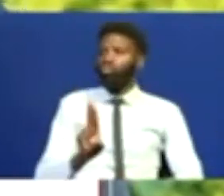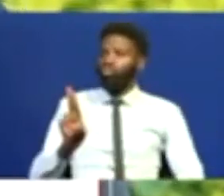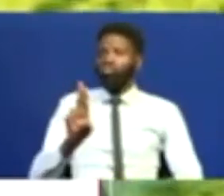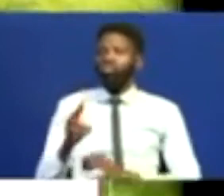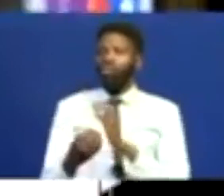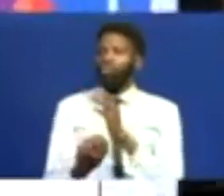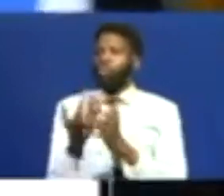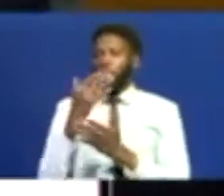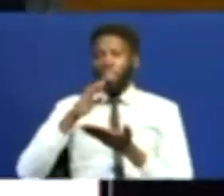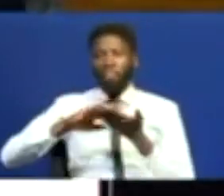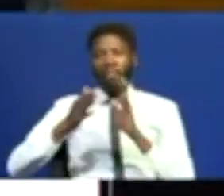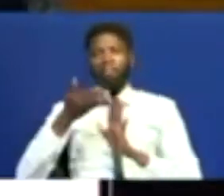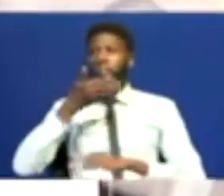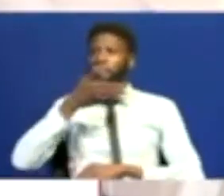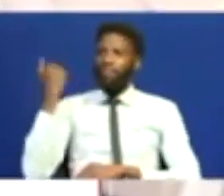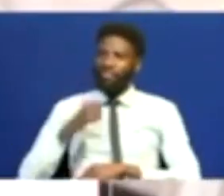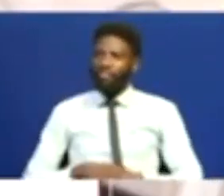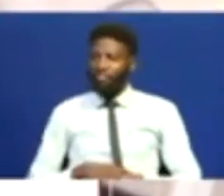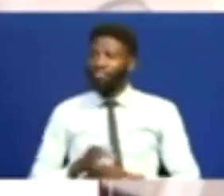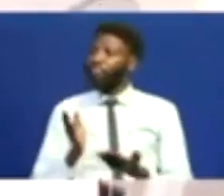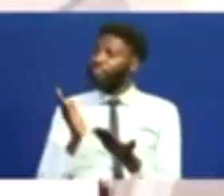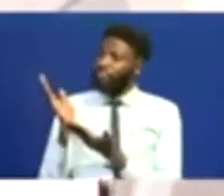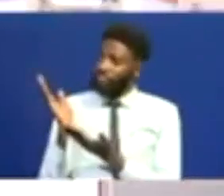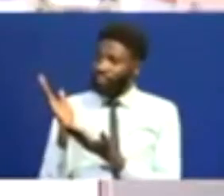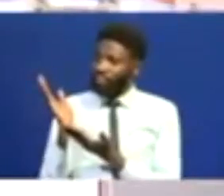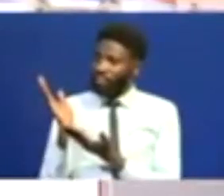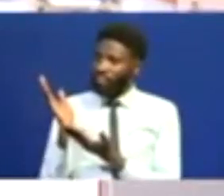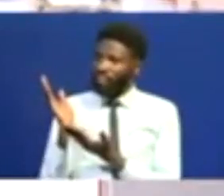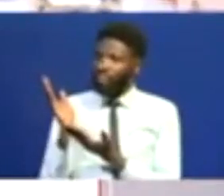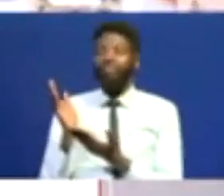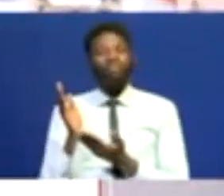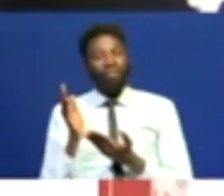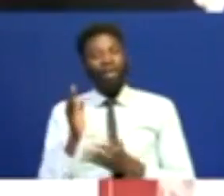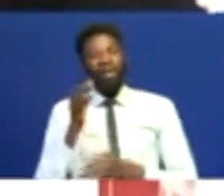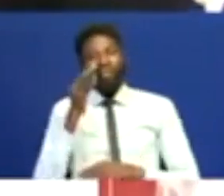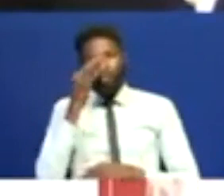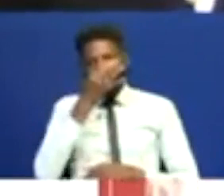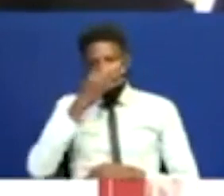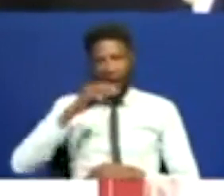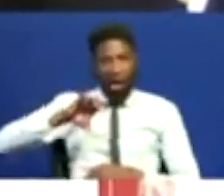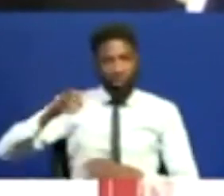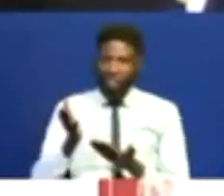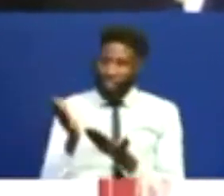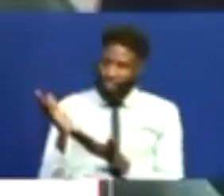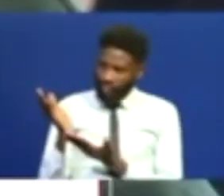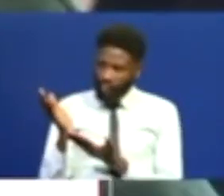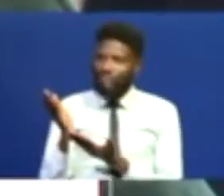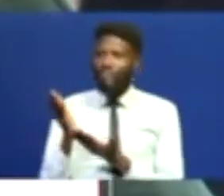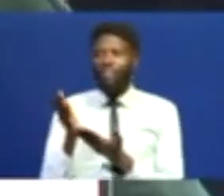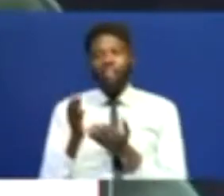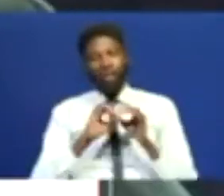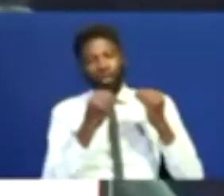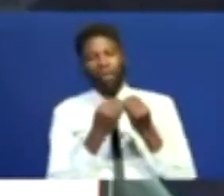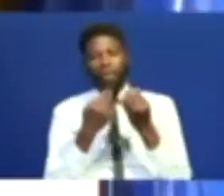become the best in the society. In Nyeri County, the Smile Train has partnered with Nyeri County Referral Hospital